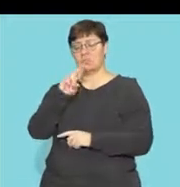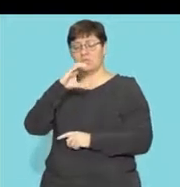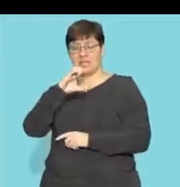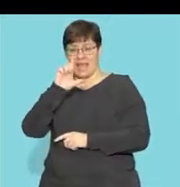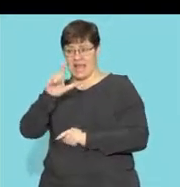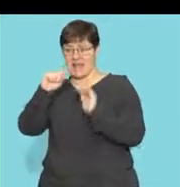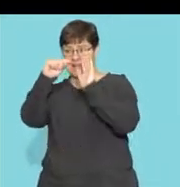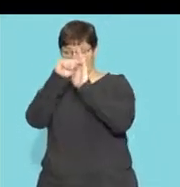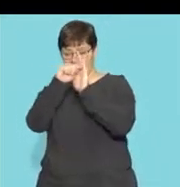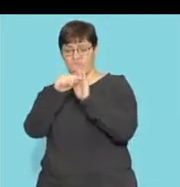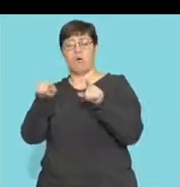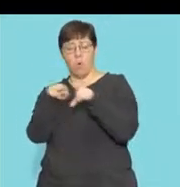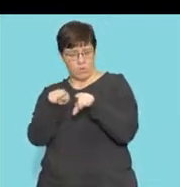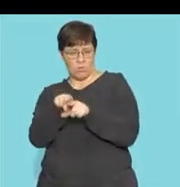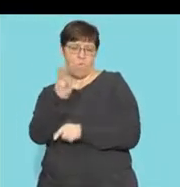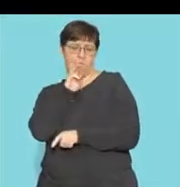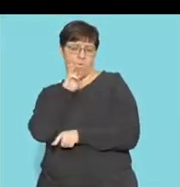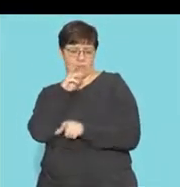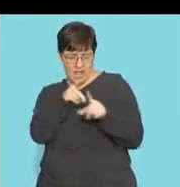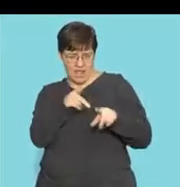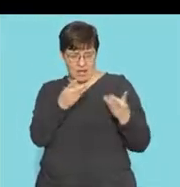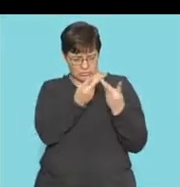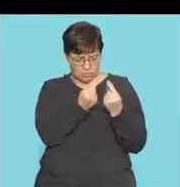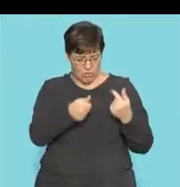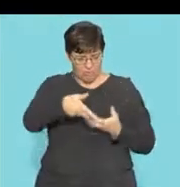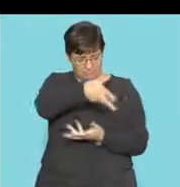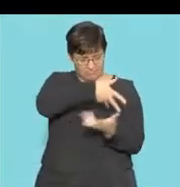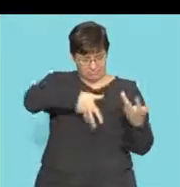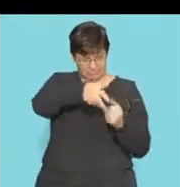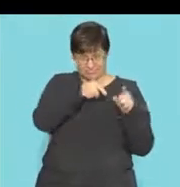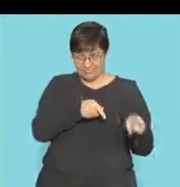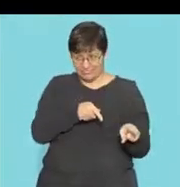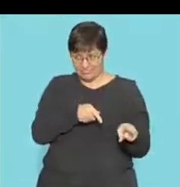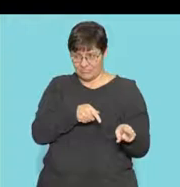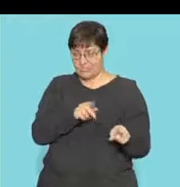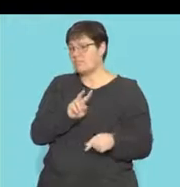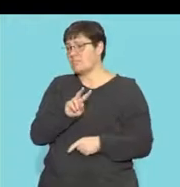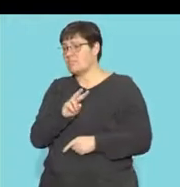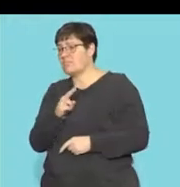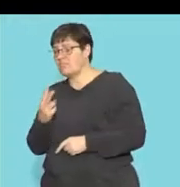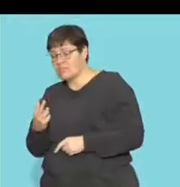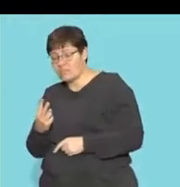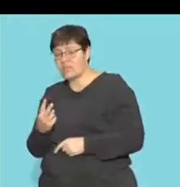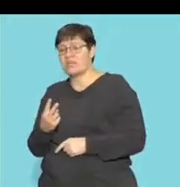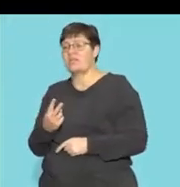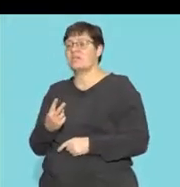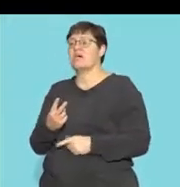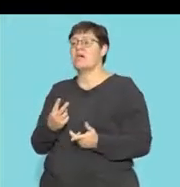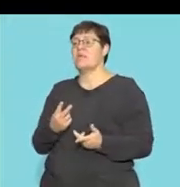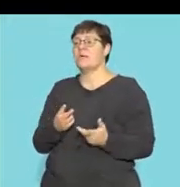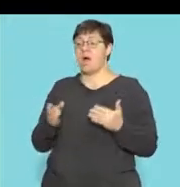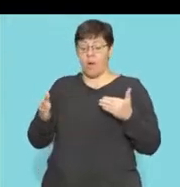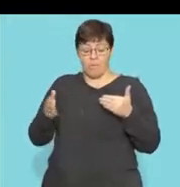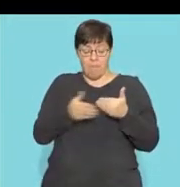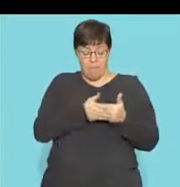chloride, and it was a solid, and it's formed these ions. Now, in forming these ions, when